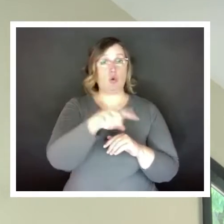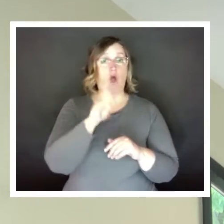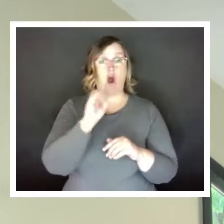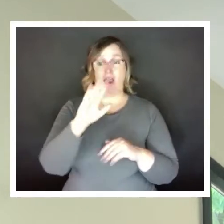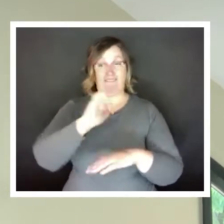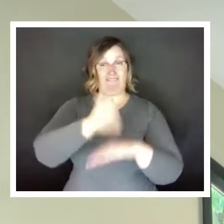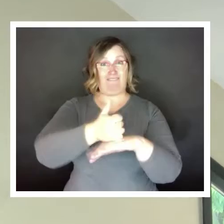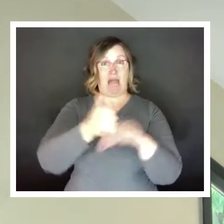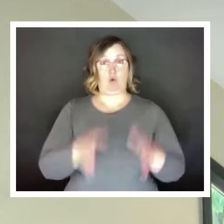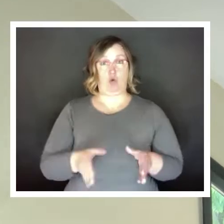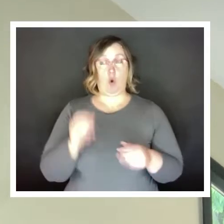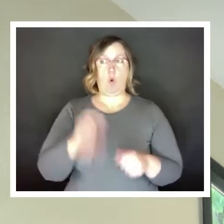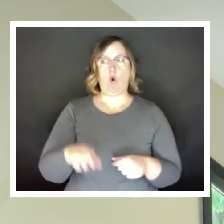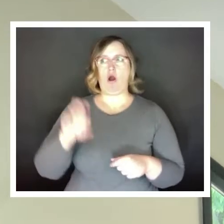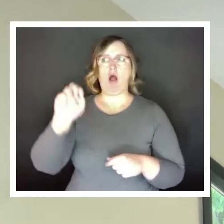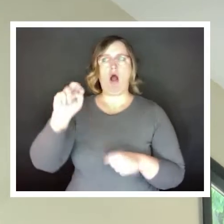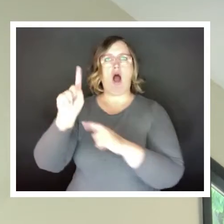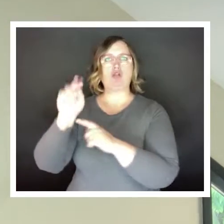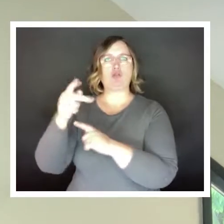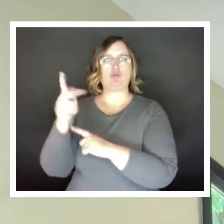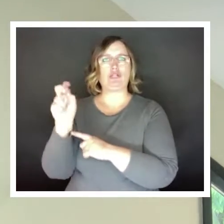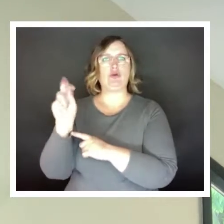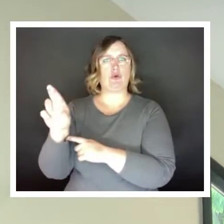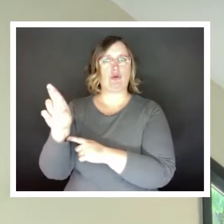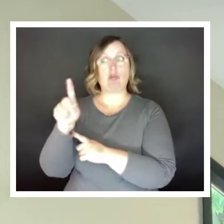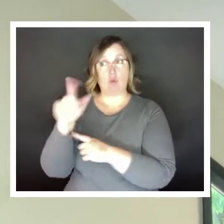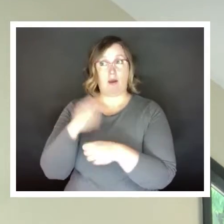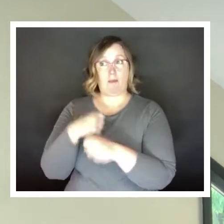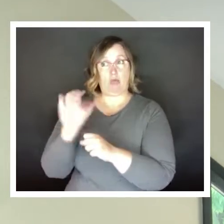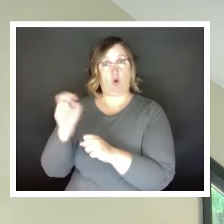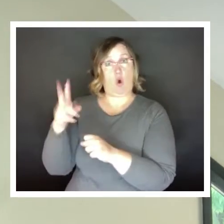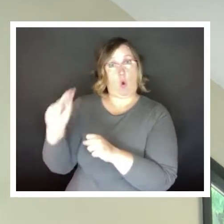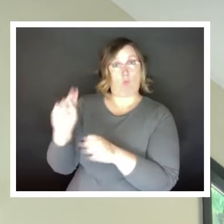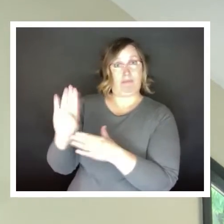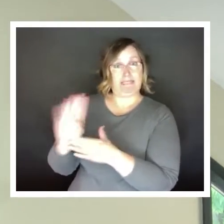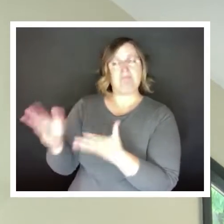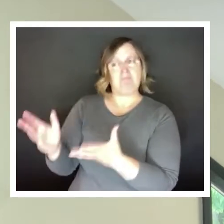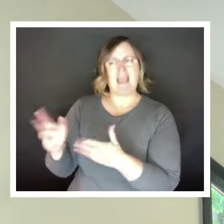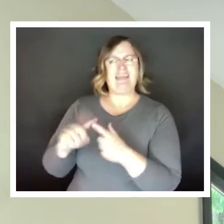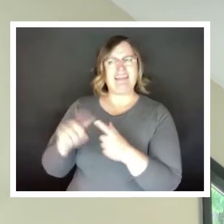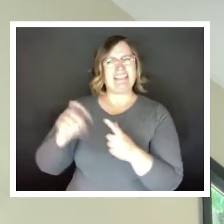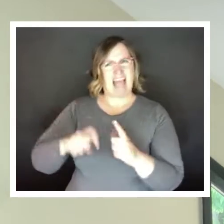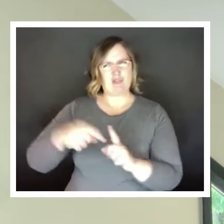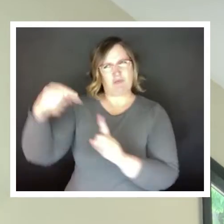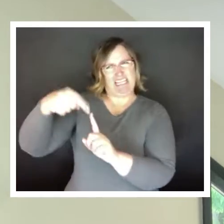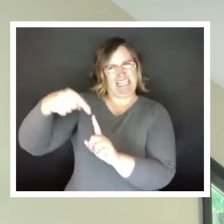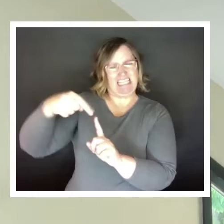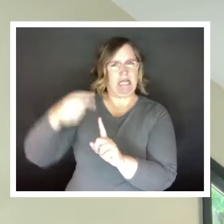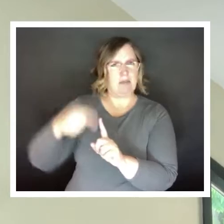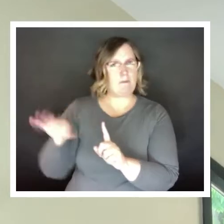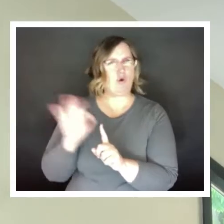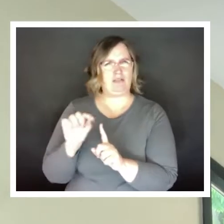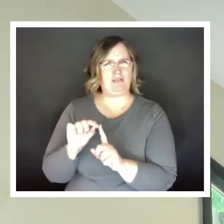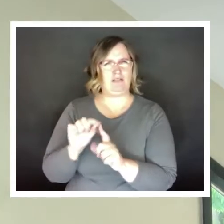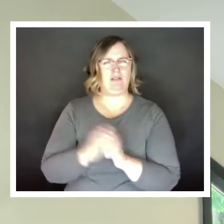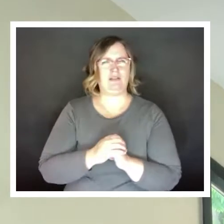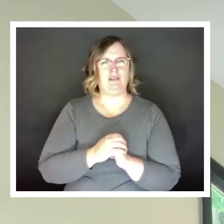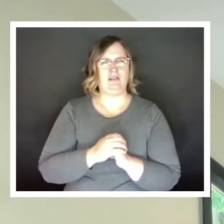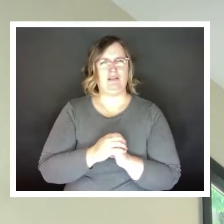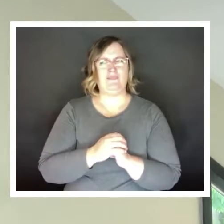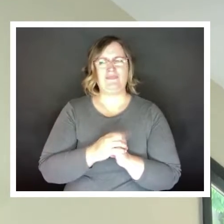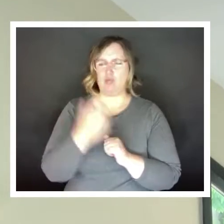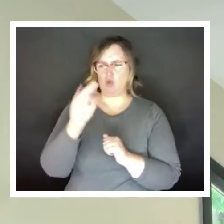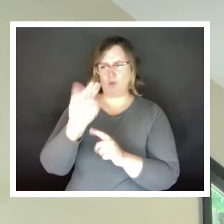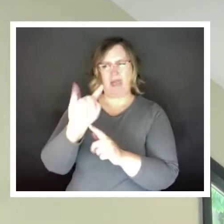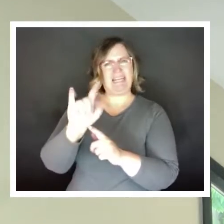that wants to create your own space, this has to be an important feature. And this matters. The humanity of others matters not